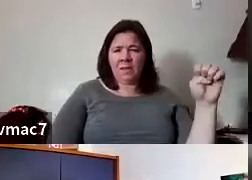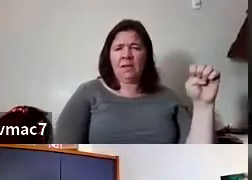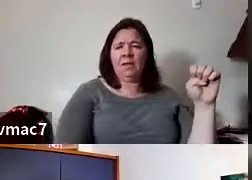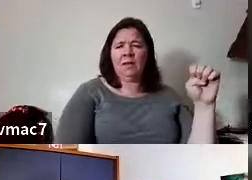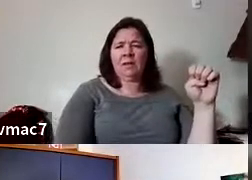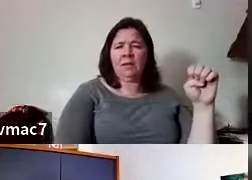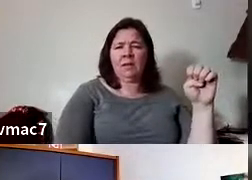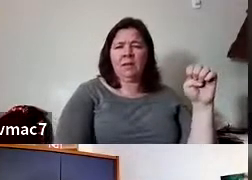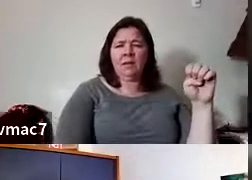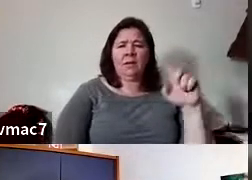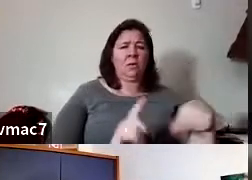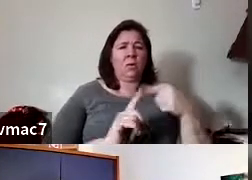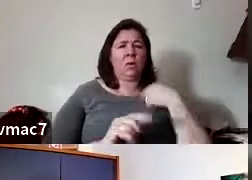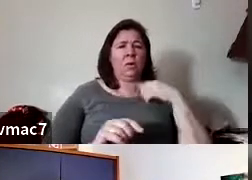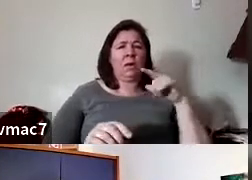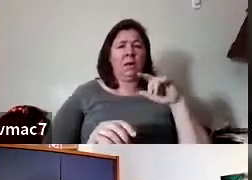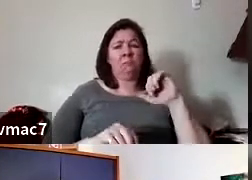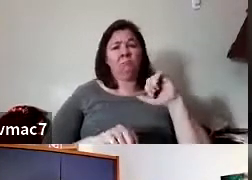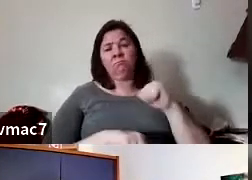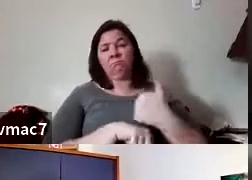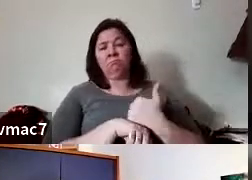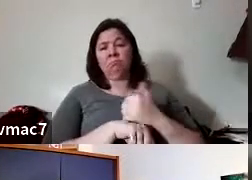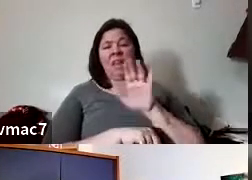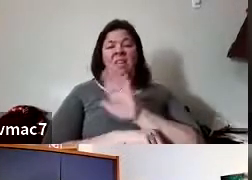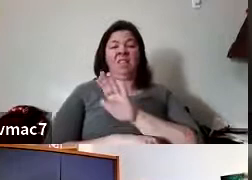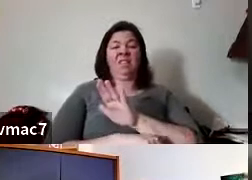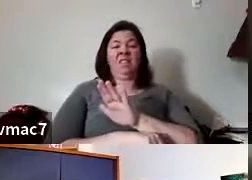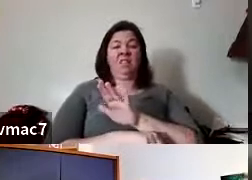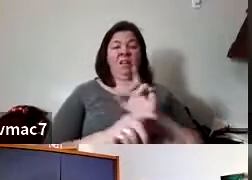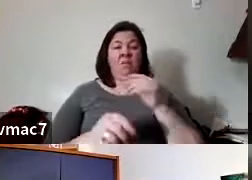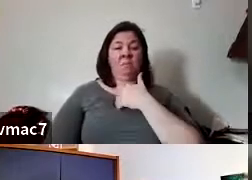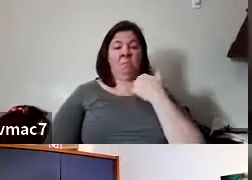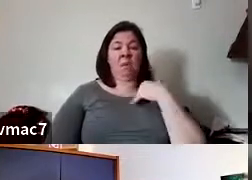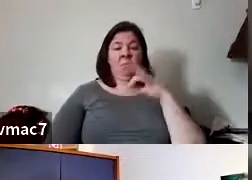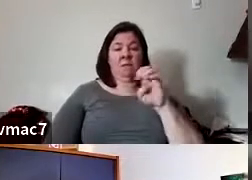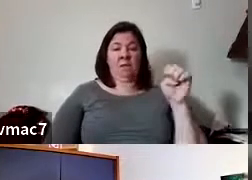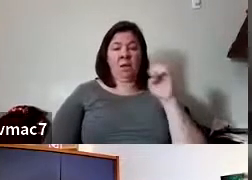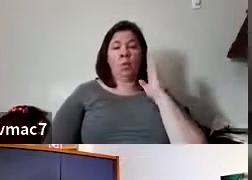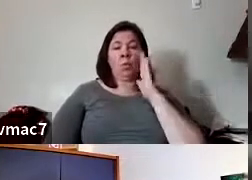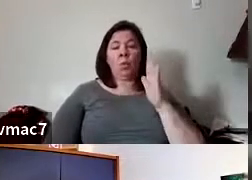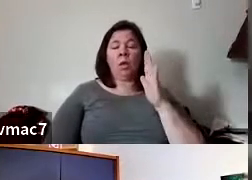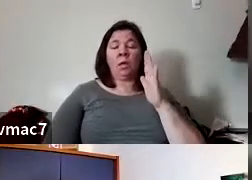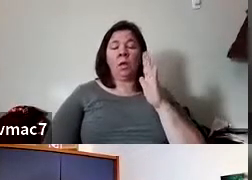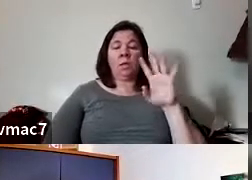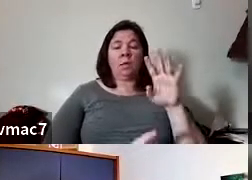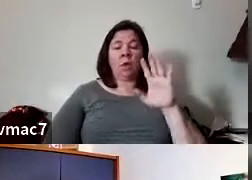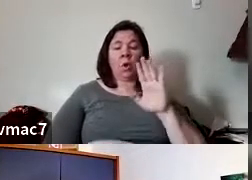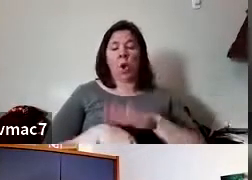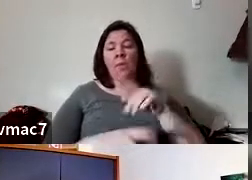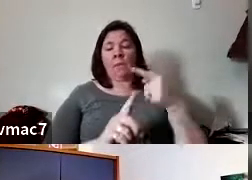when we activate, the subscription fee will fall due on the 12th month of the time that you